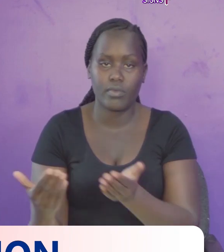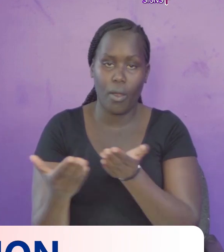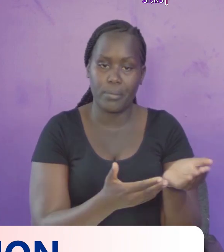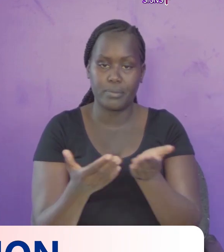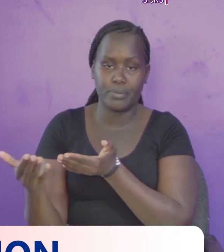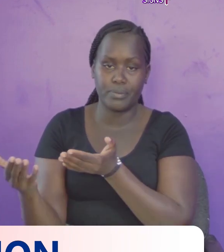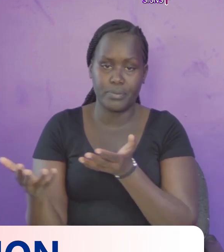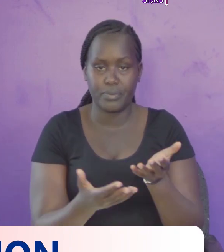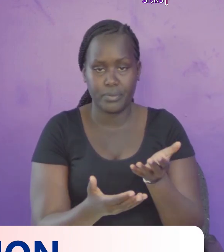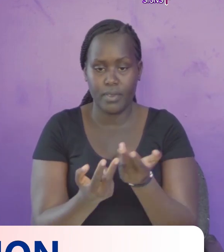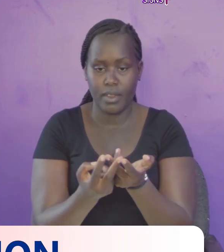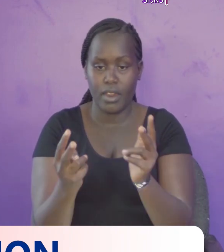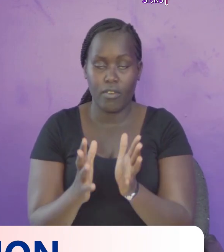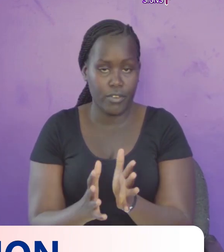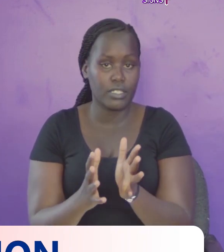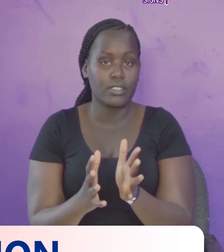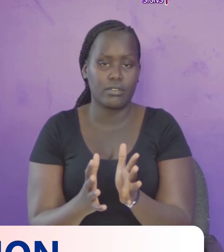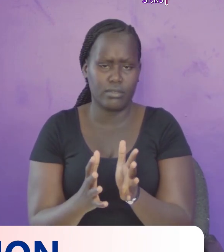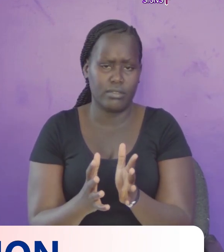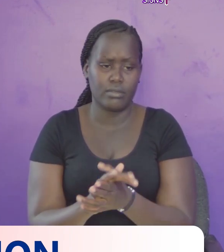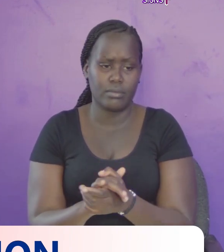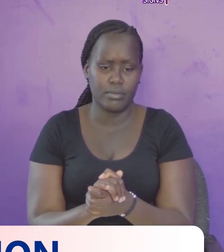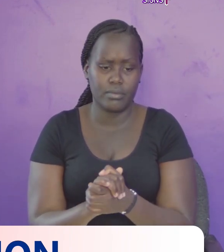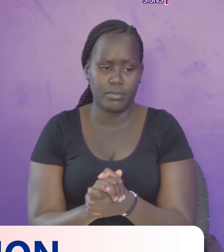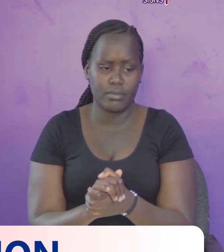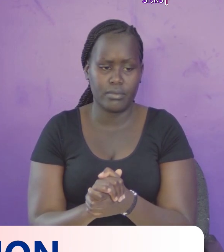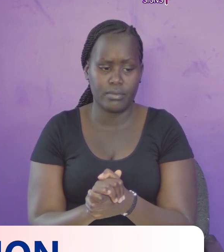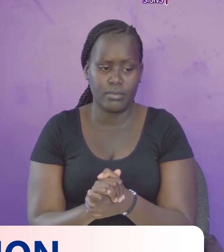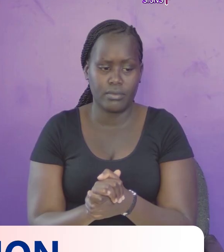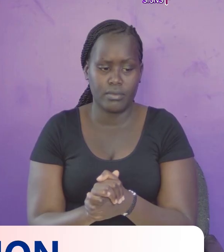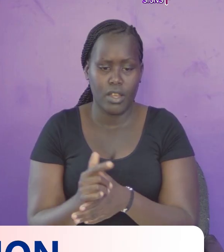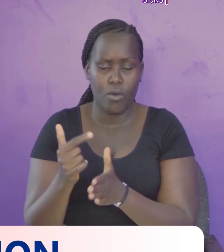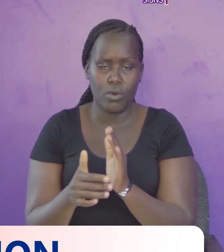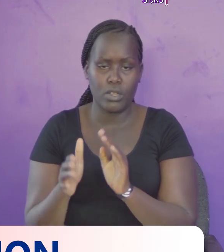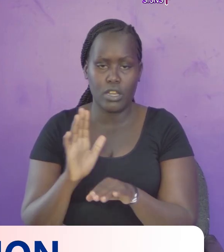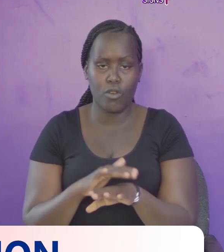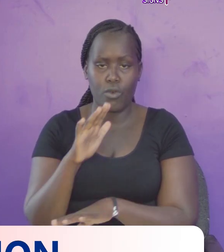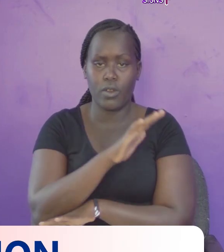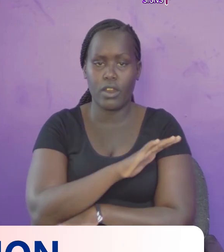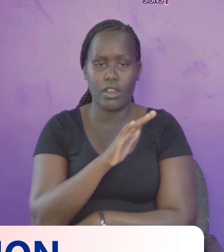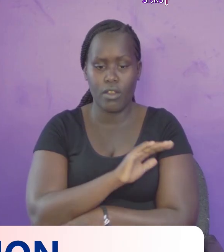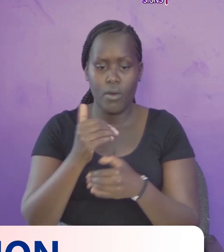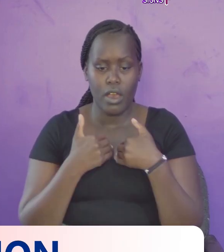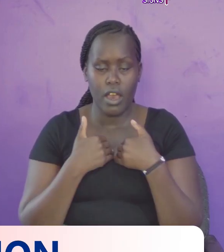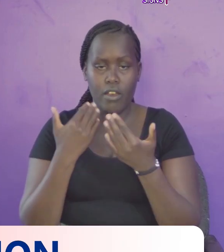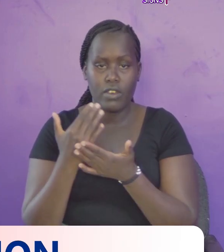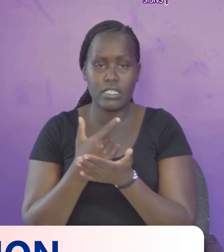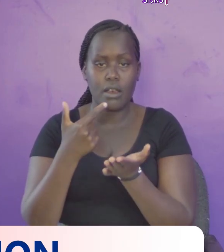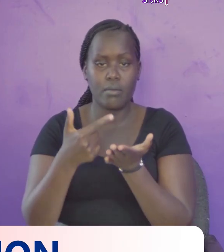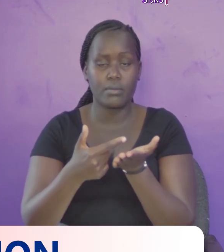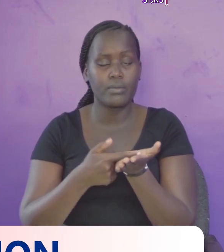Welcome, welcome viewers. Quite a heated evening. We are having some